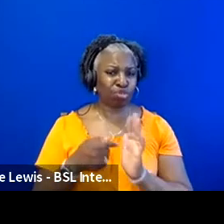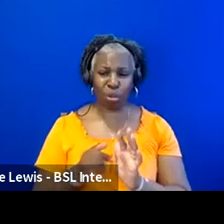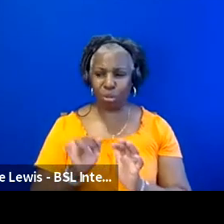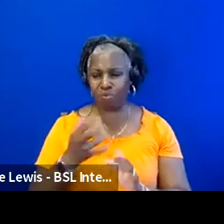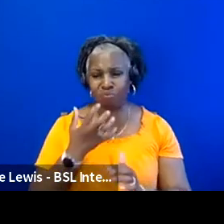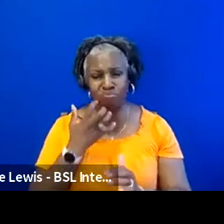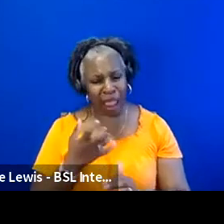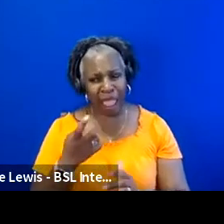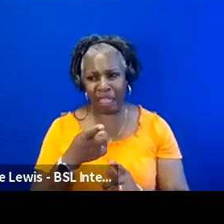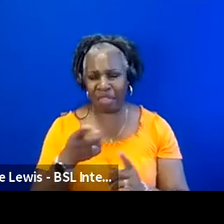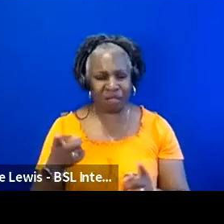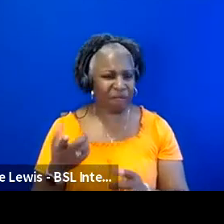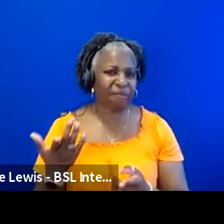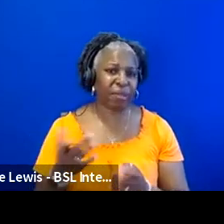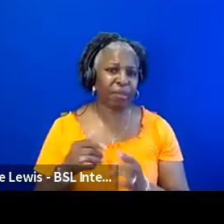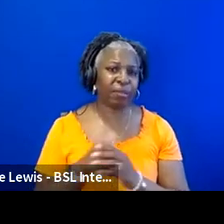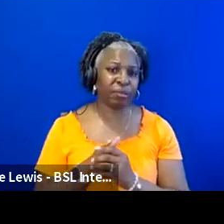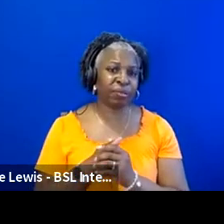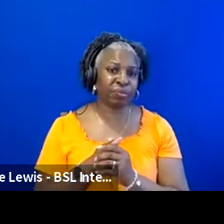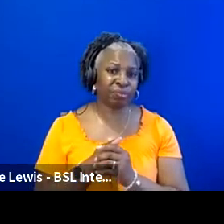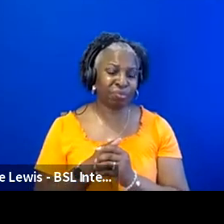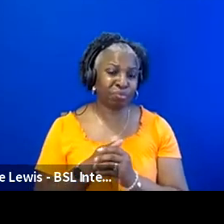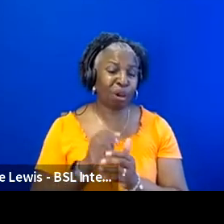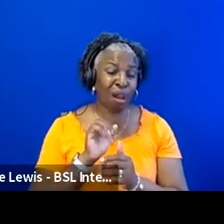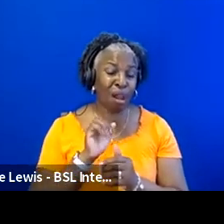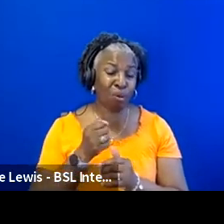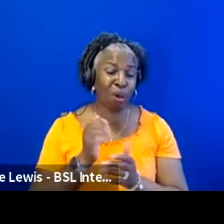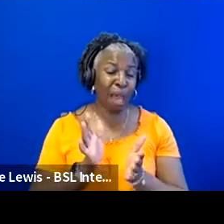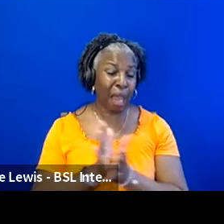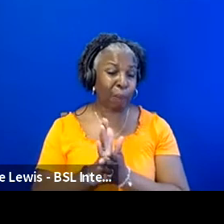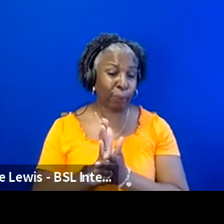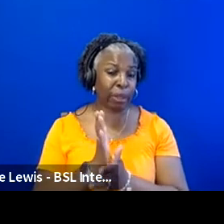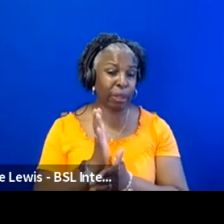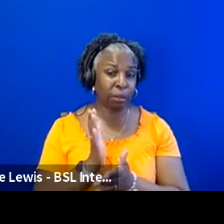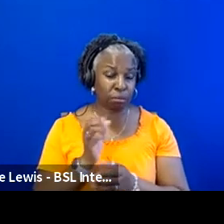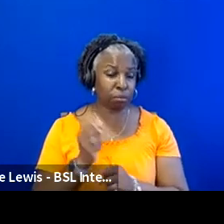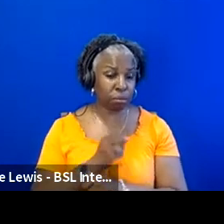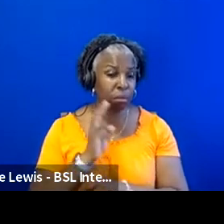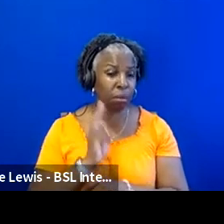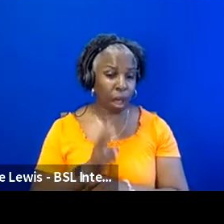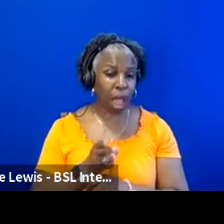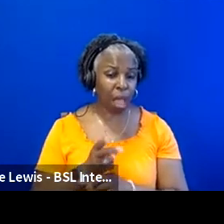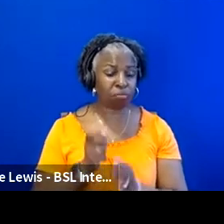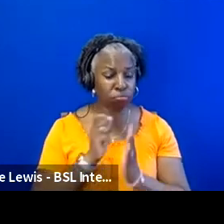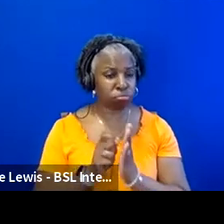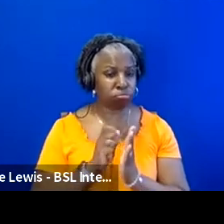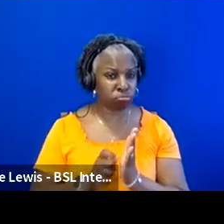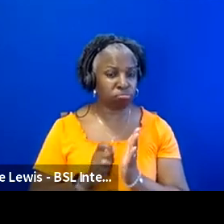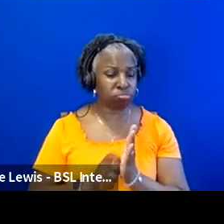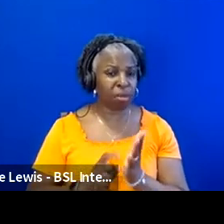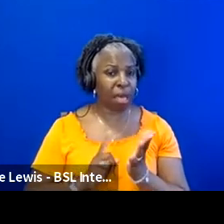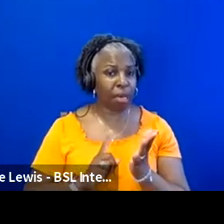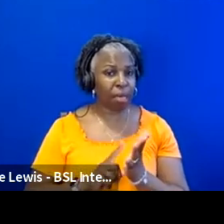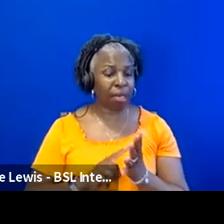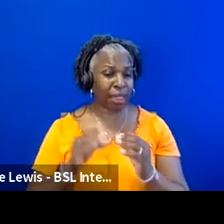and brave they are. So yes, I would absolutely do this again. And I think I would have fewer Lebanese women too. I think the